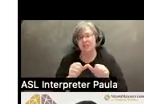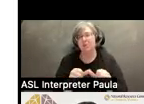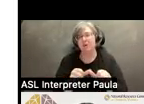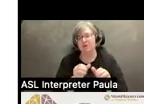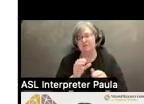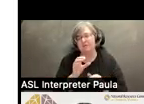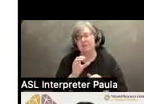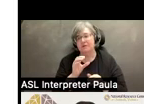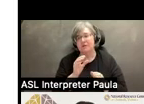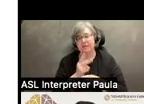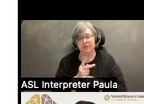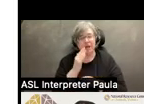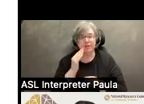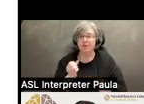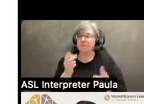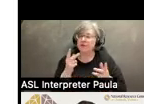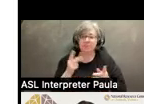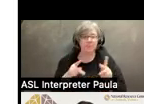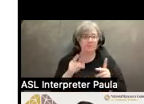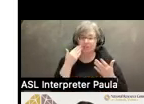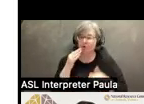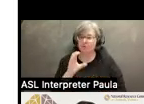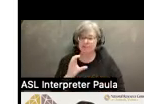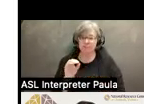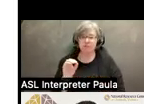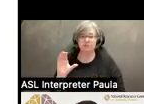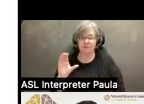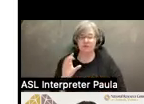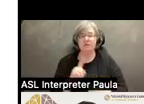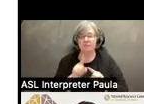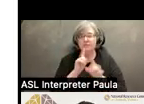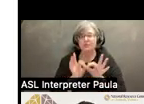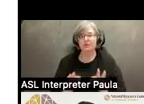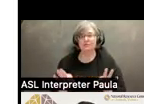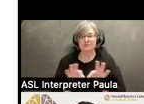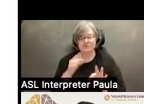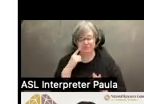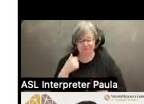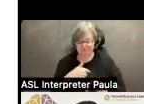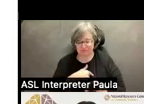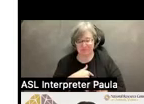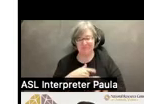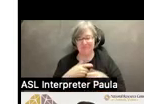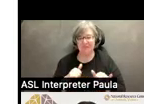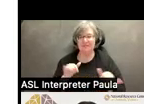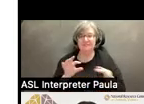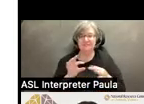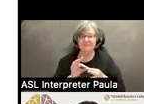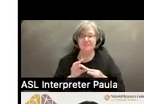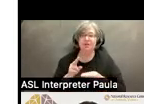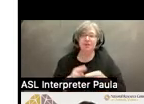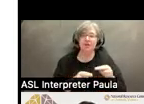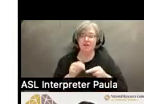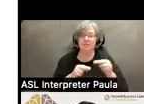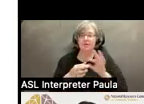this space don't know about the COCs, but it is so important for us to be connected and build